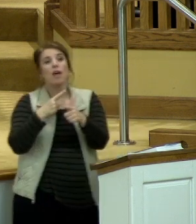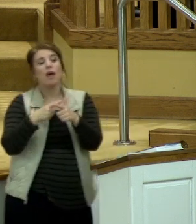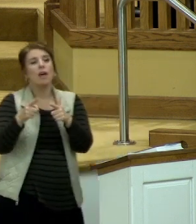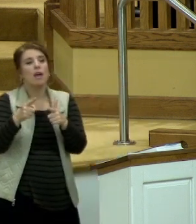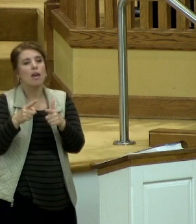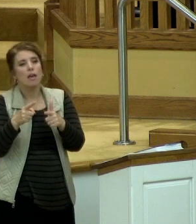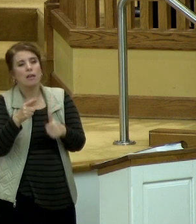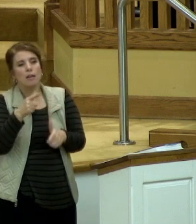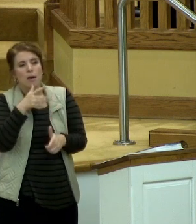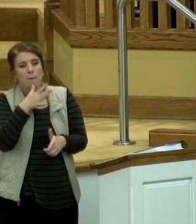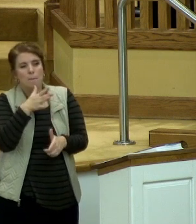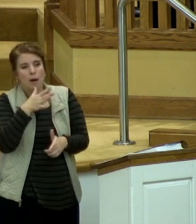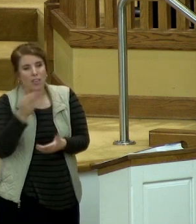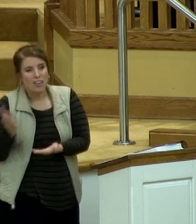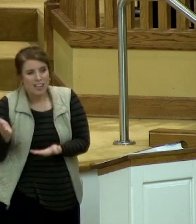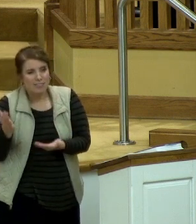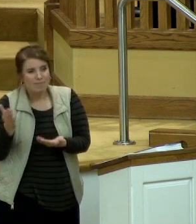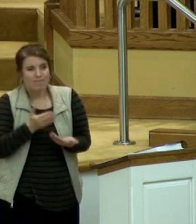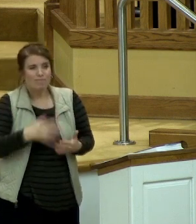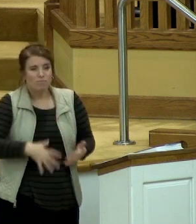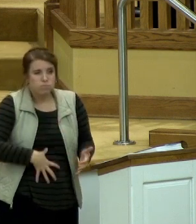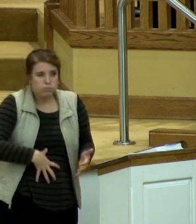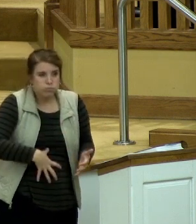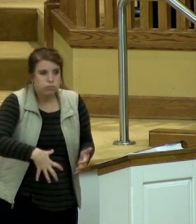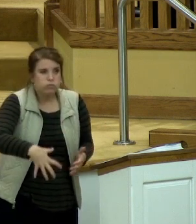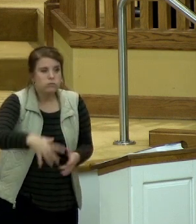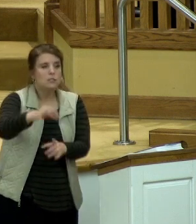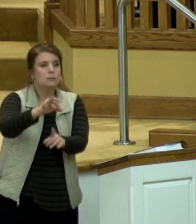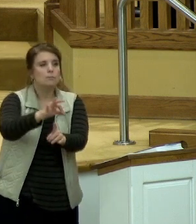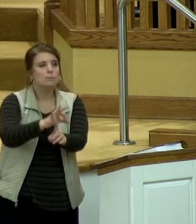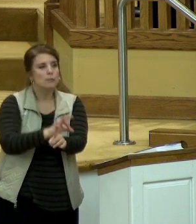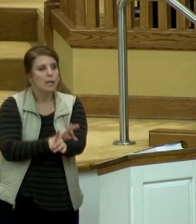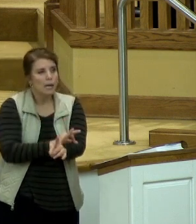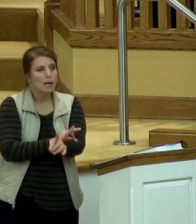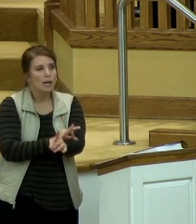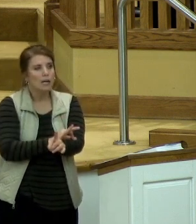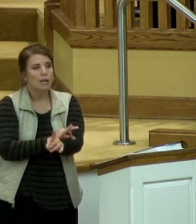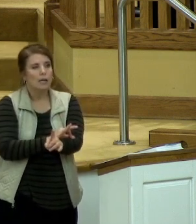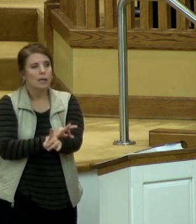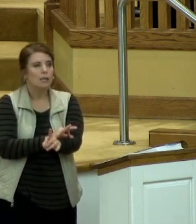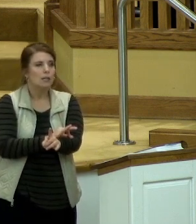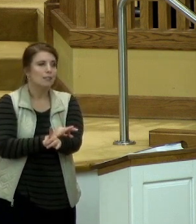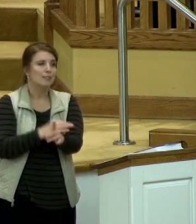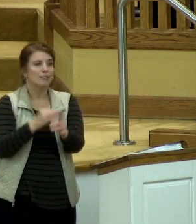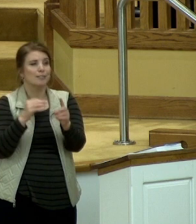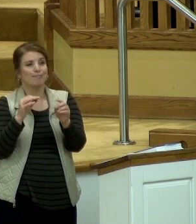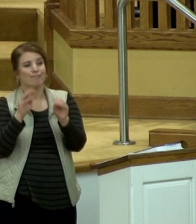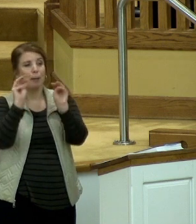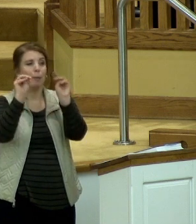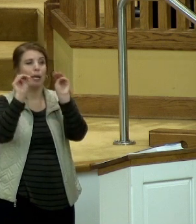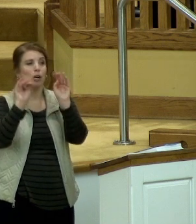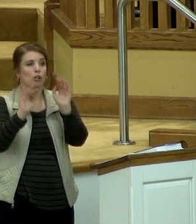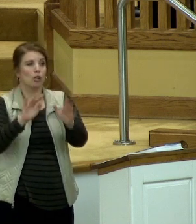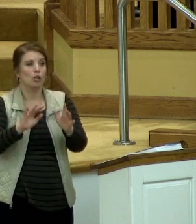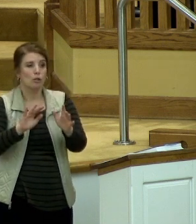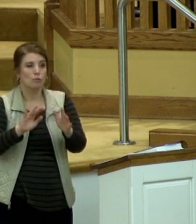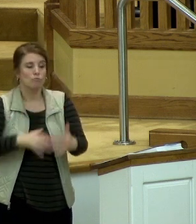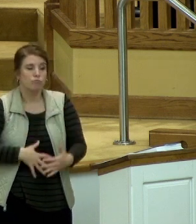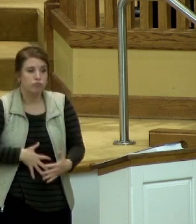she carried this baby for 9 months, the whole miraculous conception, and then, of course, birth of the Son of God. And